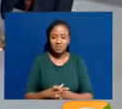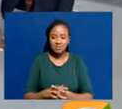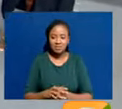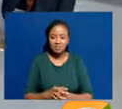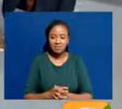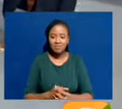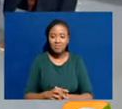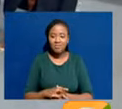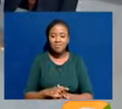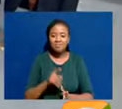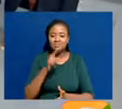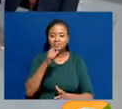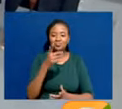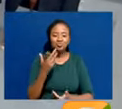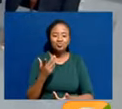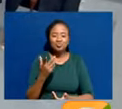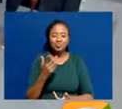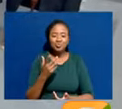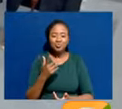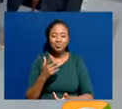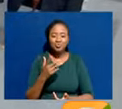you up at night? The people of Nairobi.